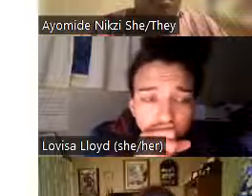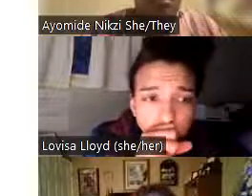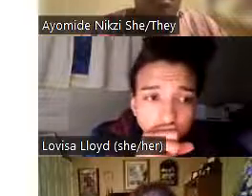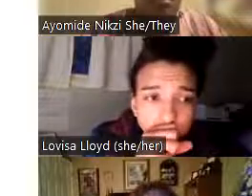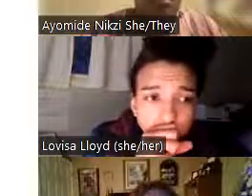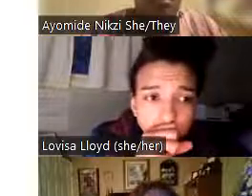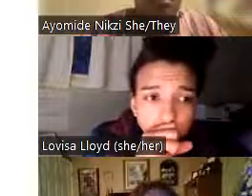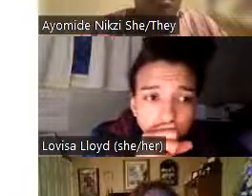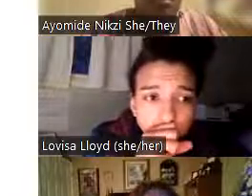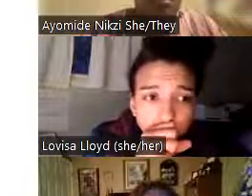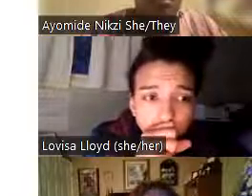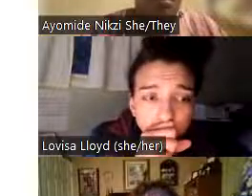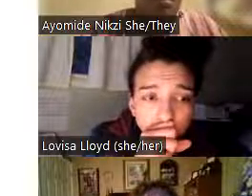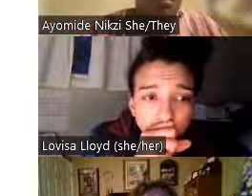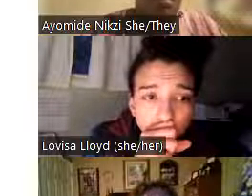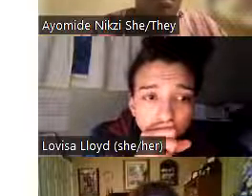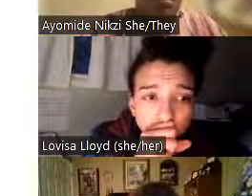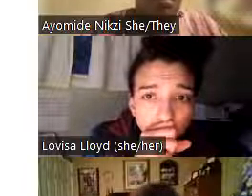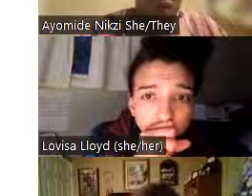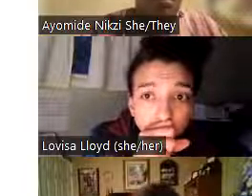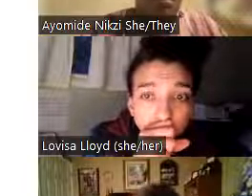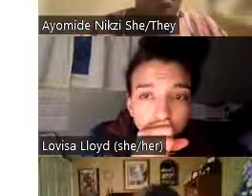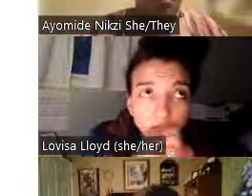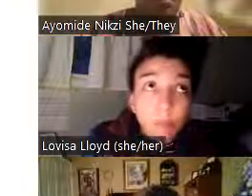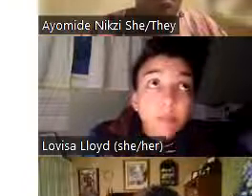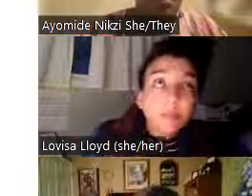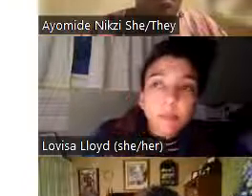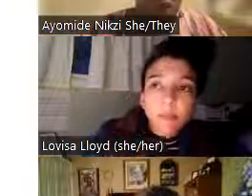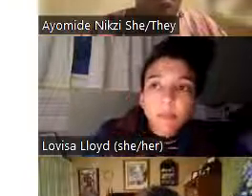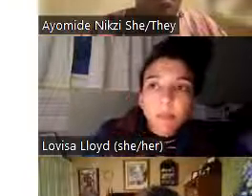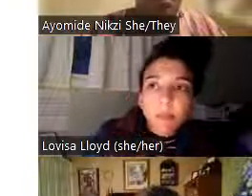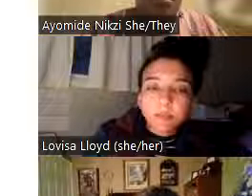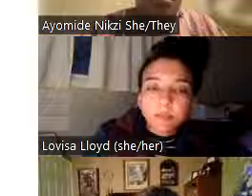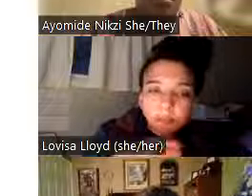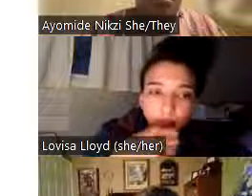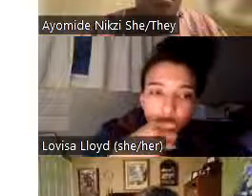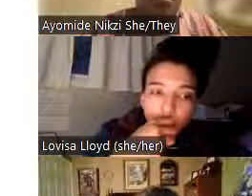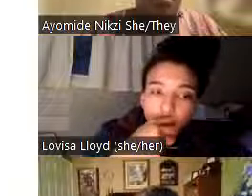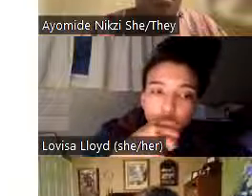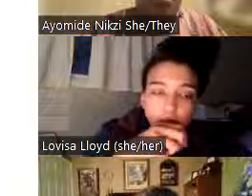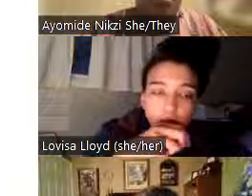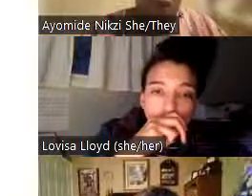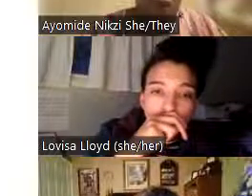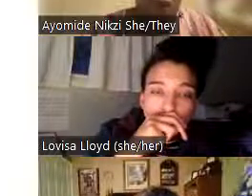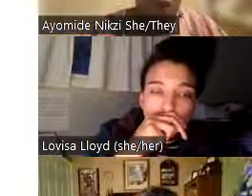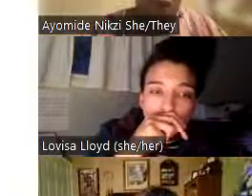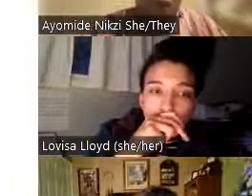edits recommended by Commissioner Glenn were these additional ones highlighted down